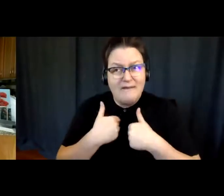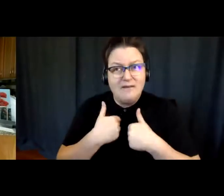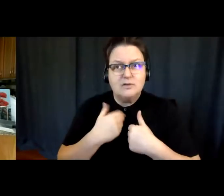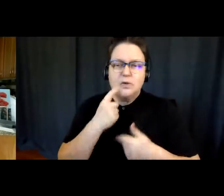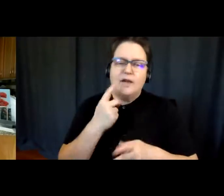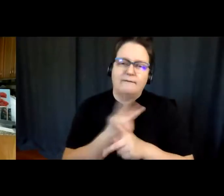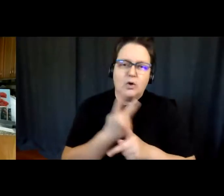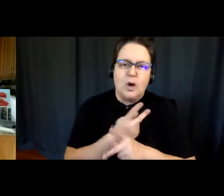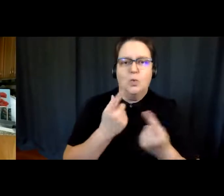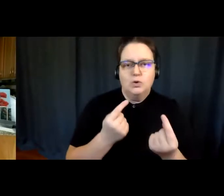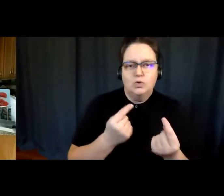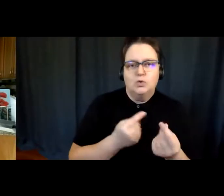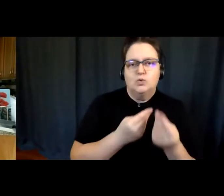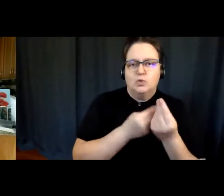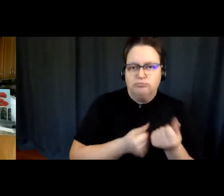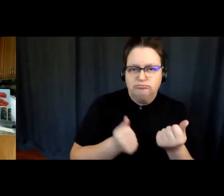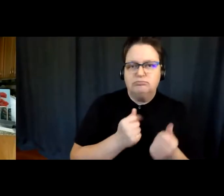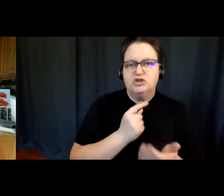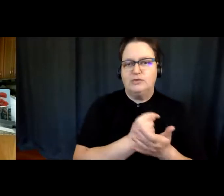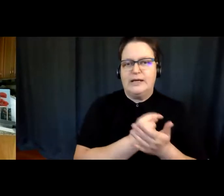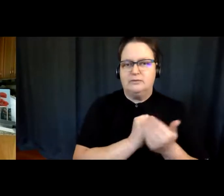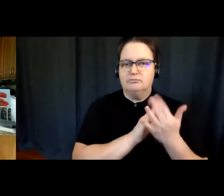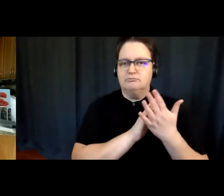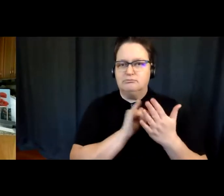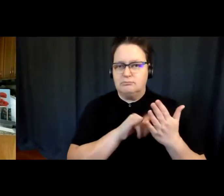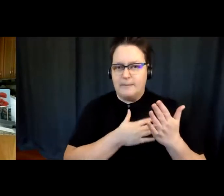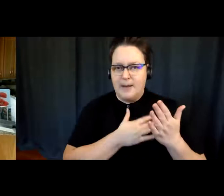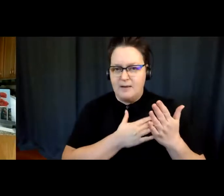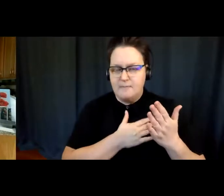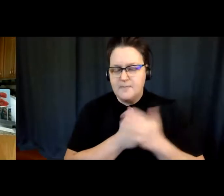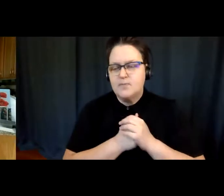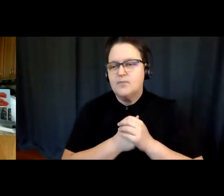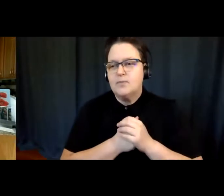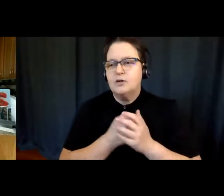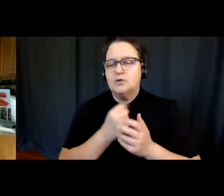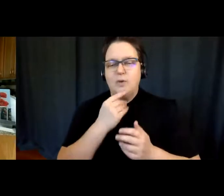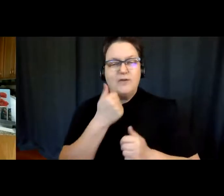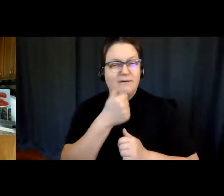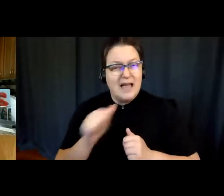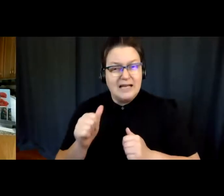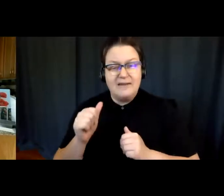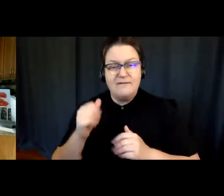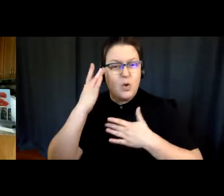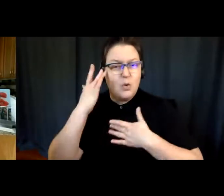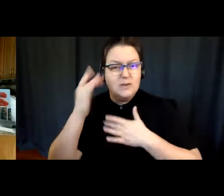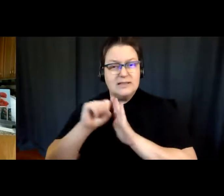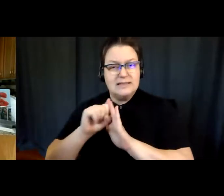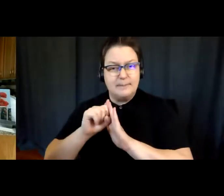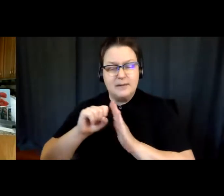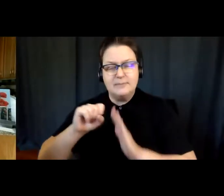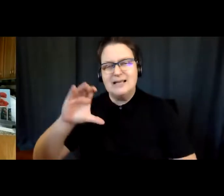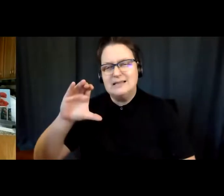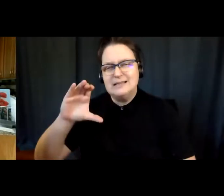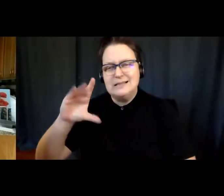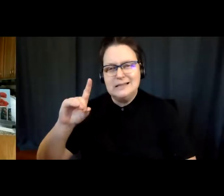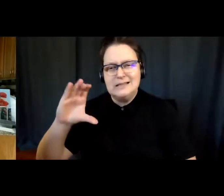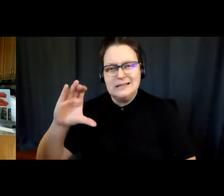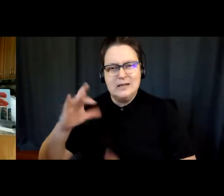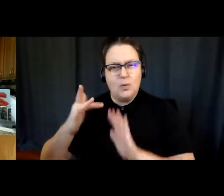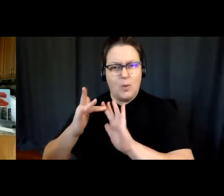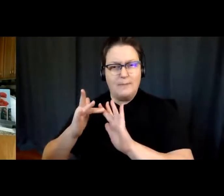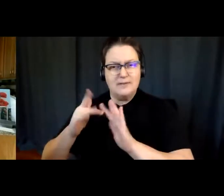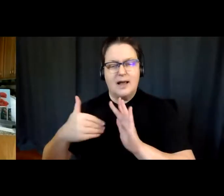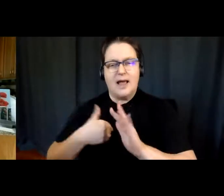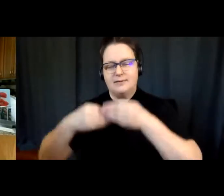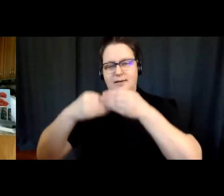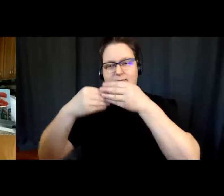need. So if you have any of those symptoms, and the CDC has these all listed on their website,